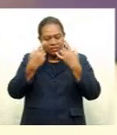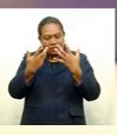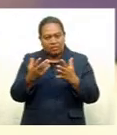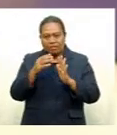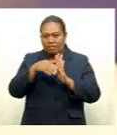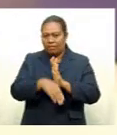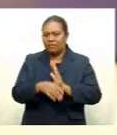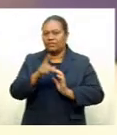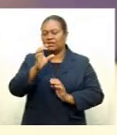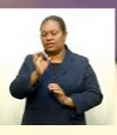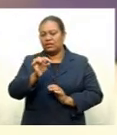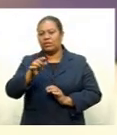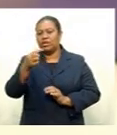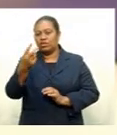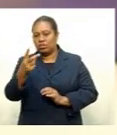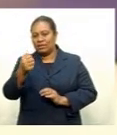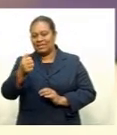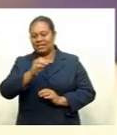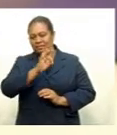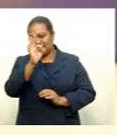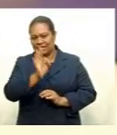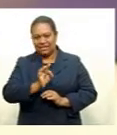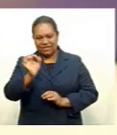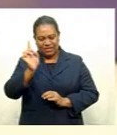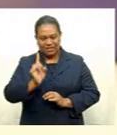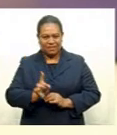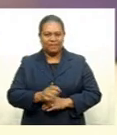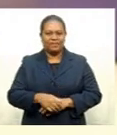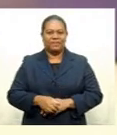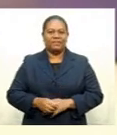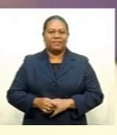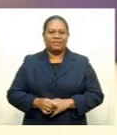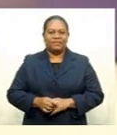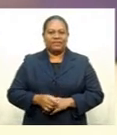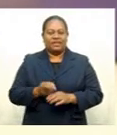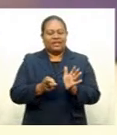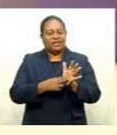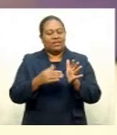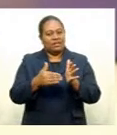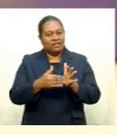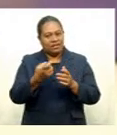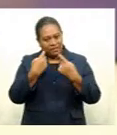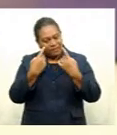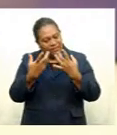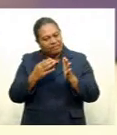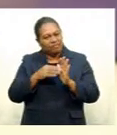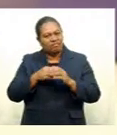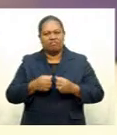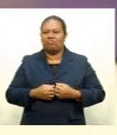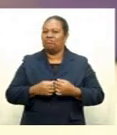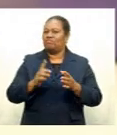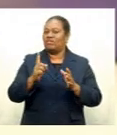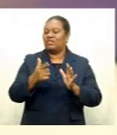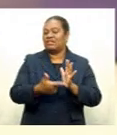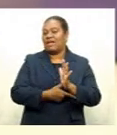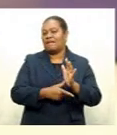down 0.26% today. In doing so, the Kiwi prints daily losses for the first time since Friday, while